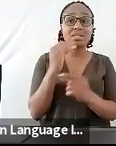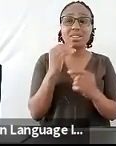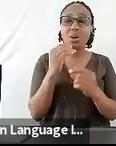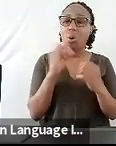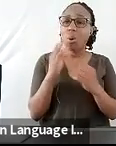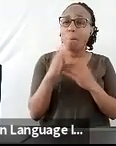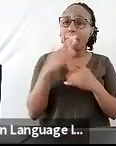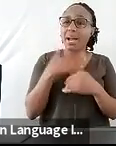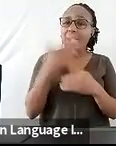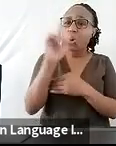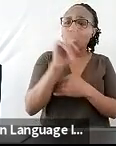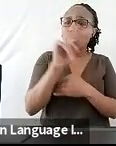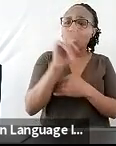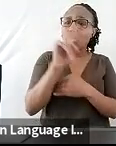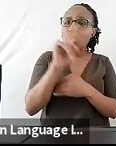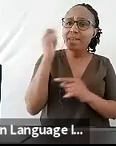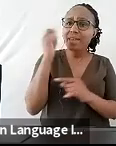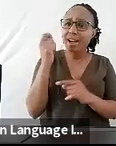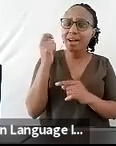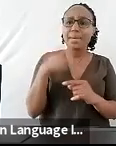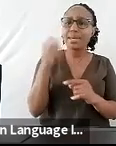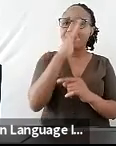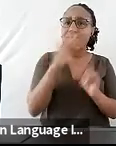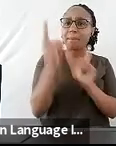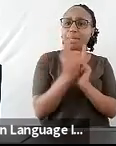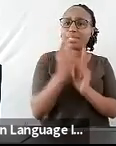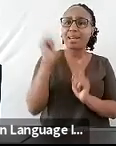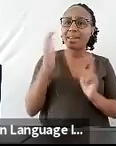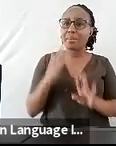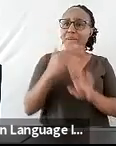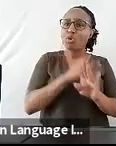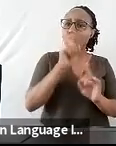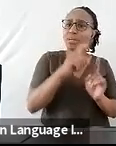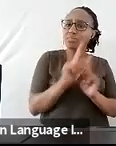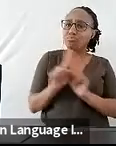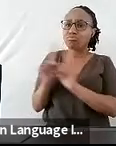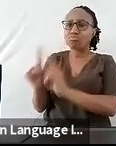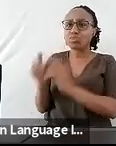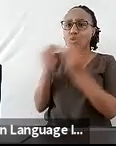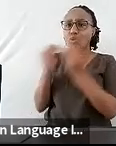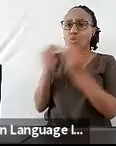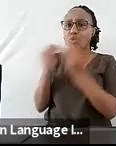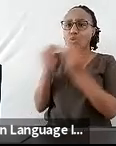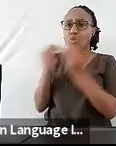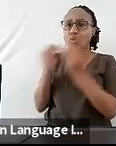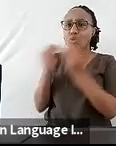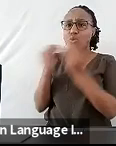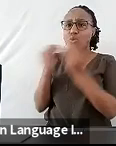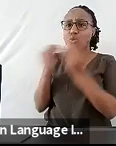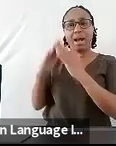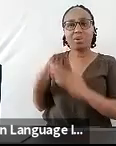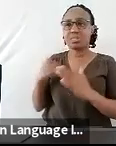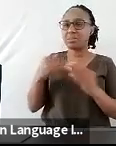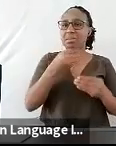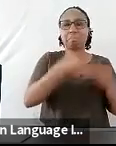before. You have to come to my house. You have to come and eat at my house. I didn't buy food. The entire time I was in Ouagadougou, I didn't buy